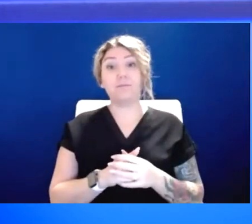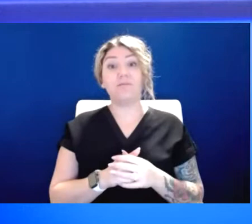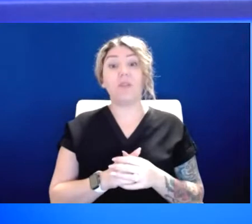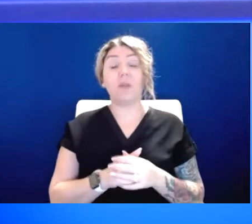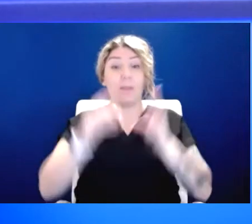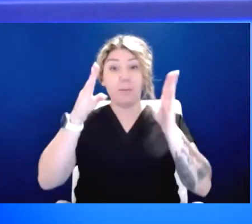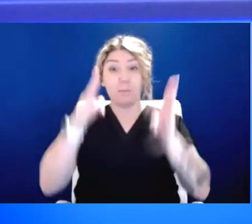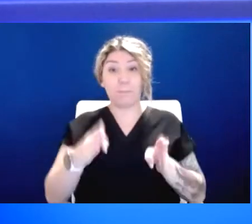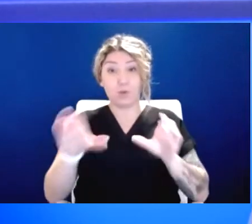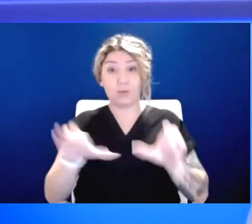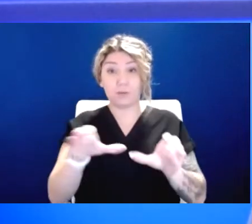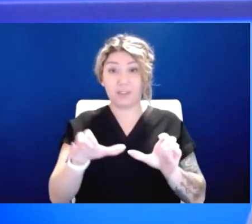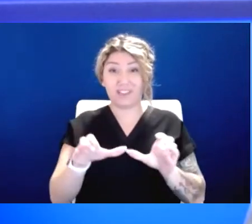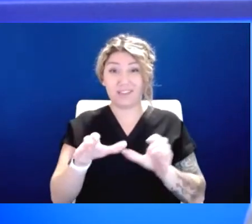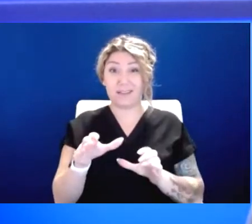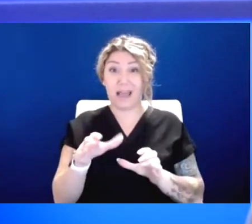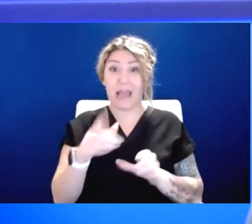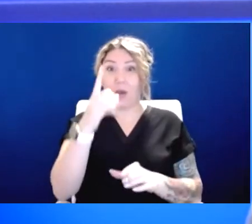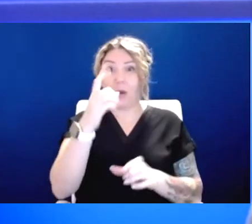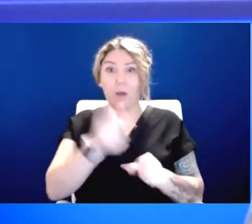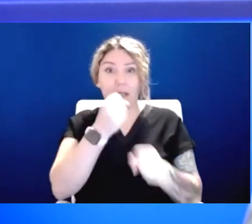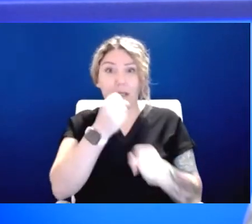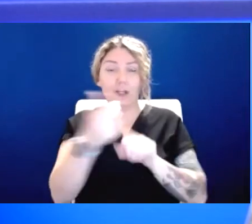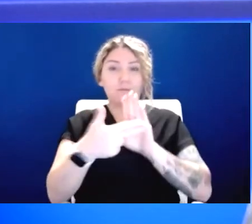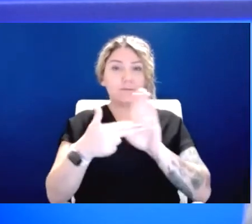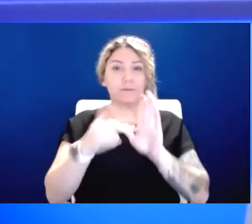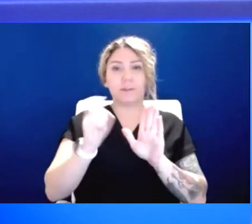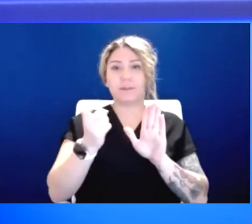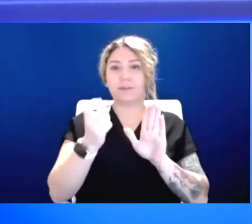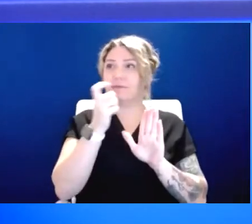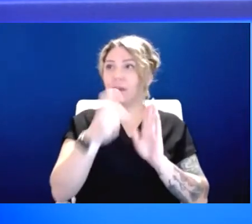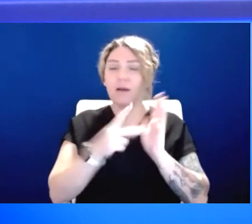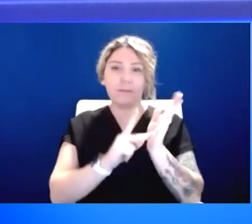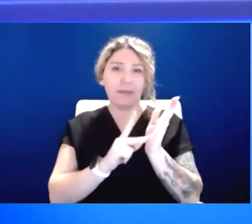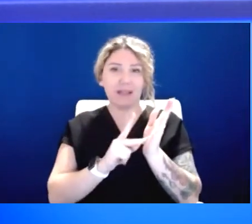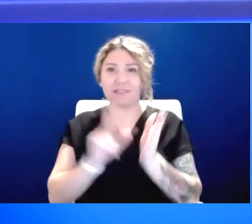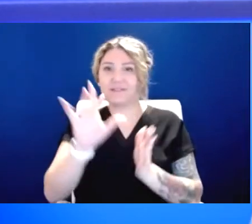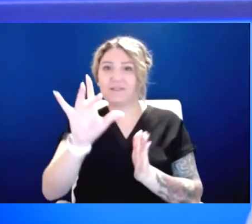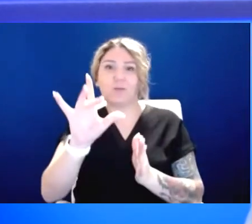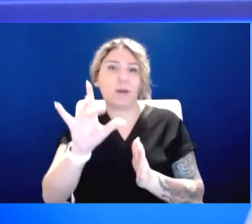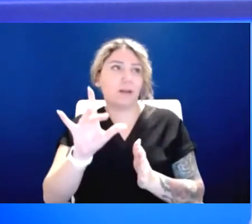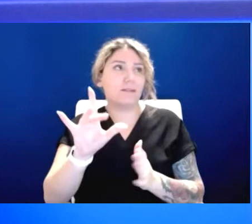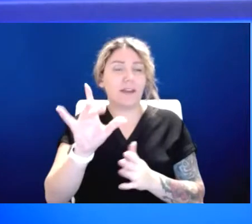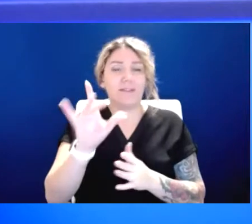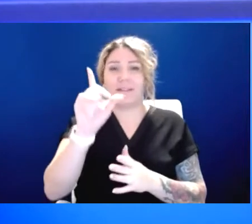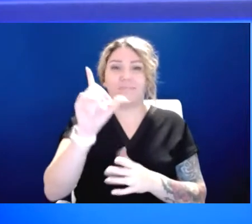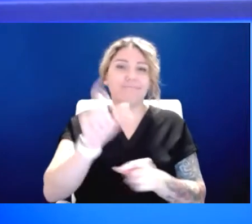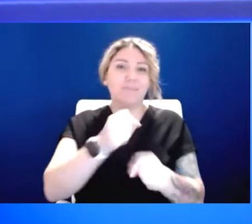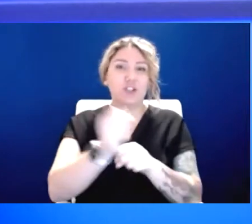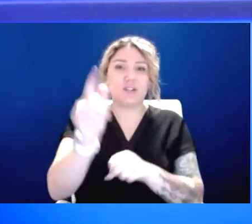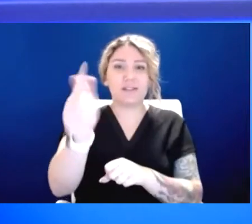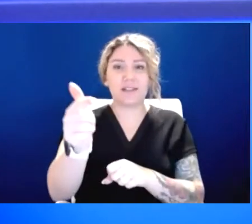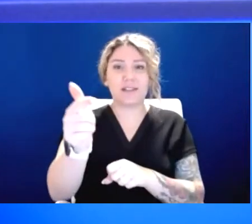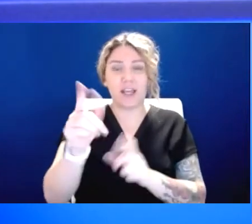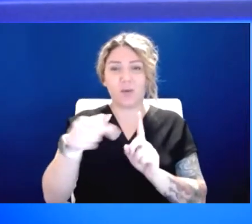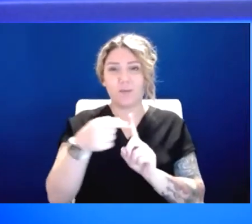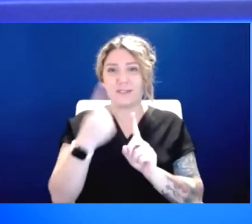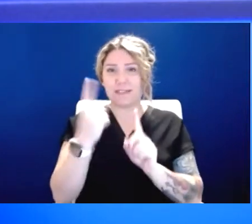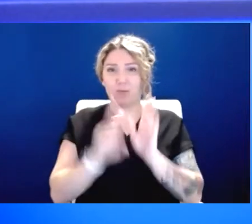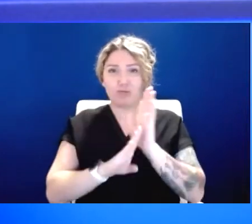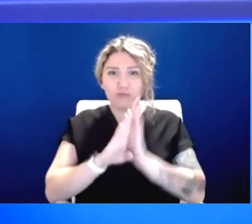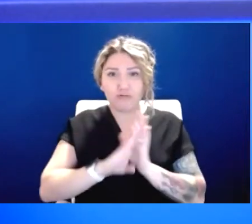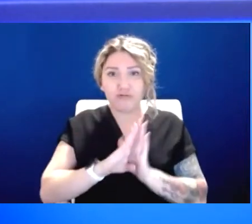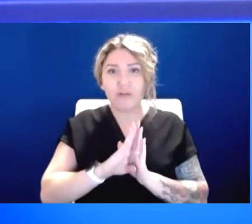of diagnosis is going to mean what they're going to be year 20, 25 years down the road. Because when a person develops Parkinson's, they have such